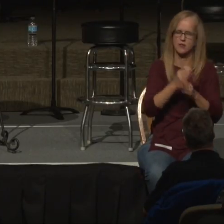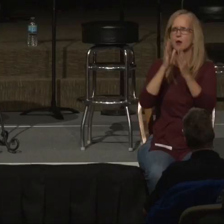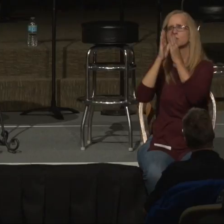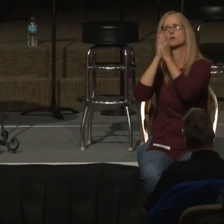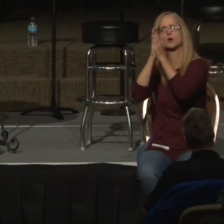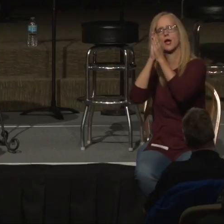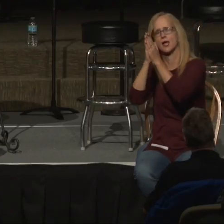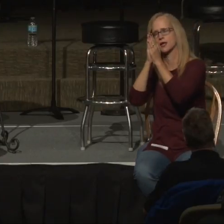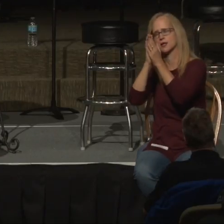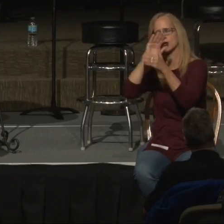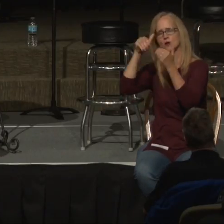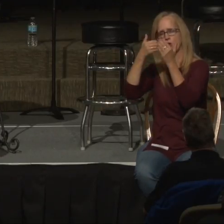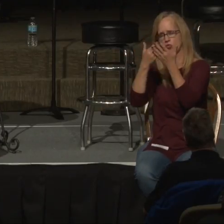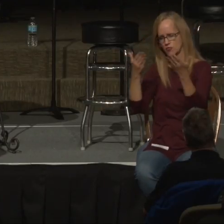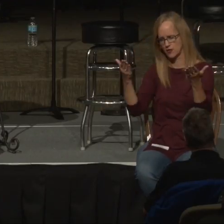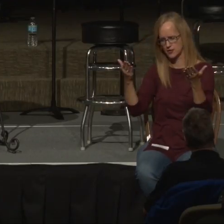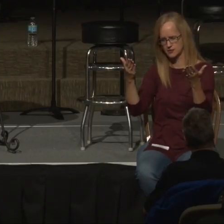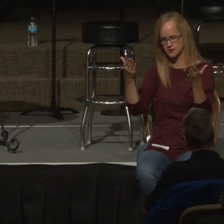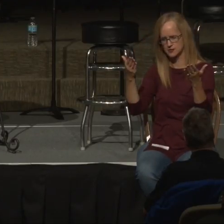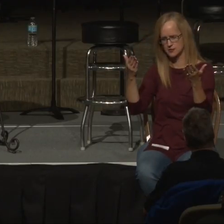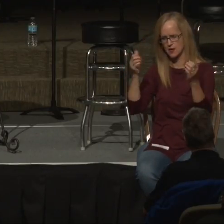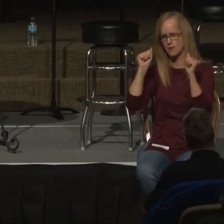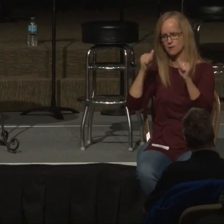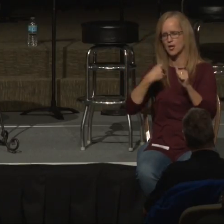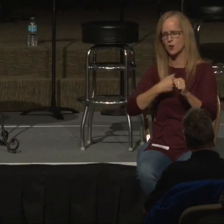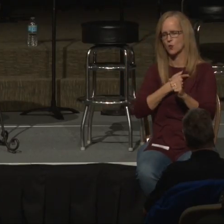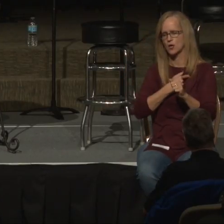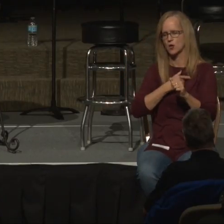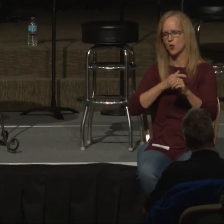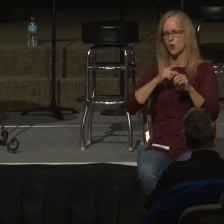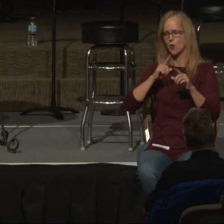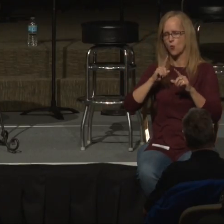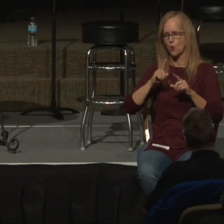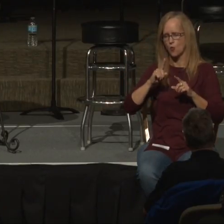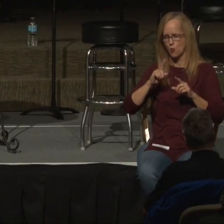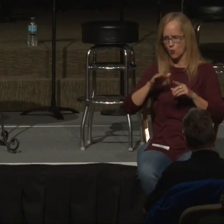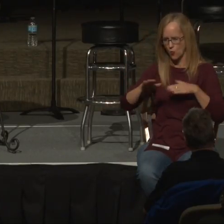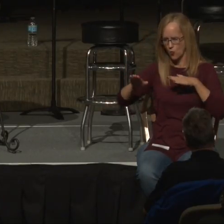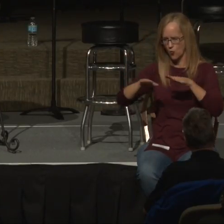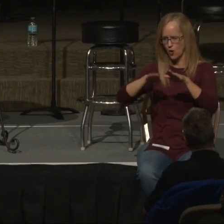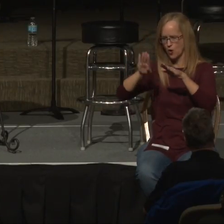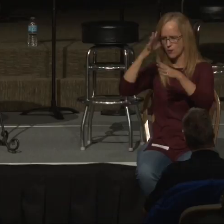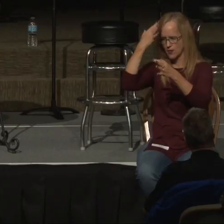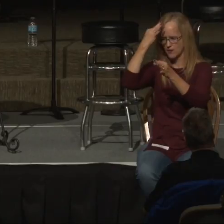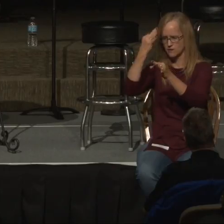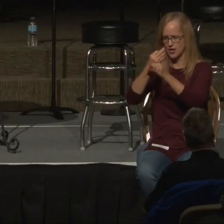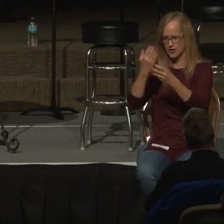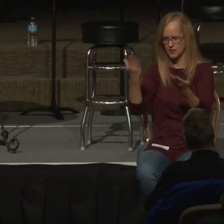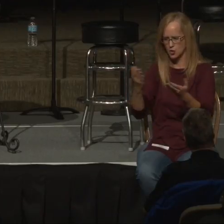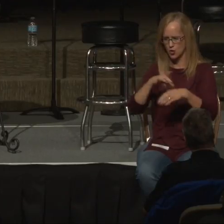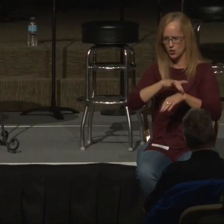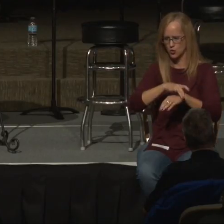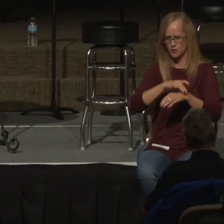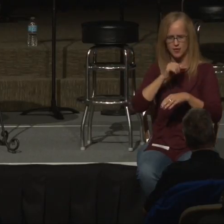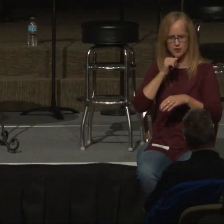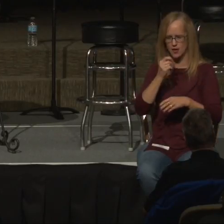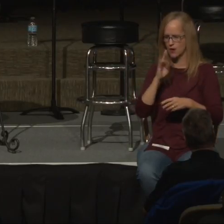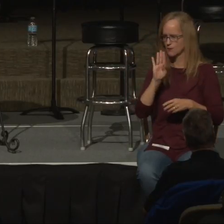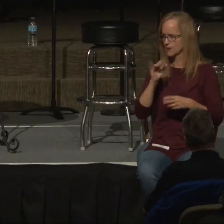In all things, may we walk by faith here on earth and not by